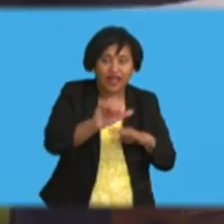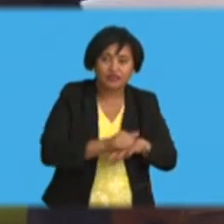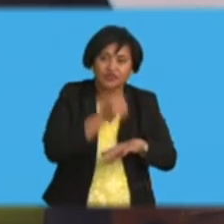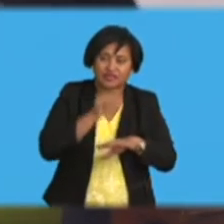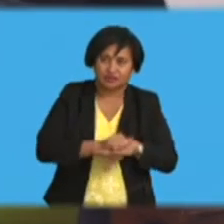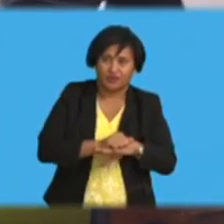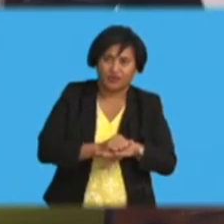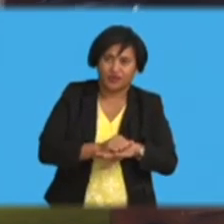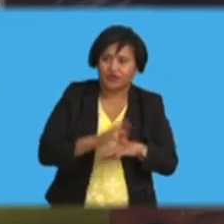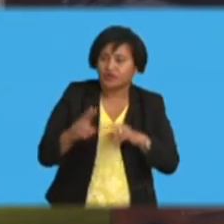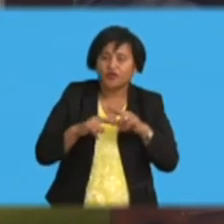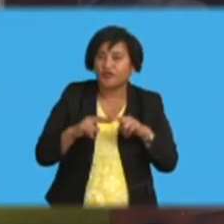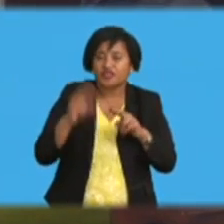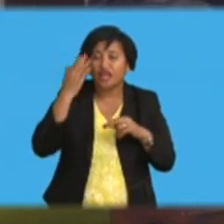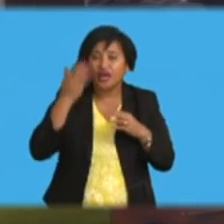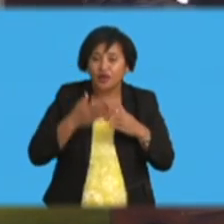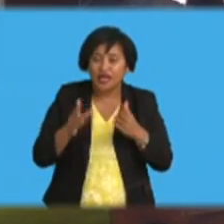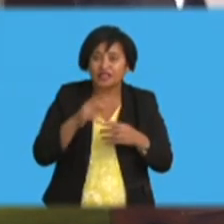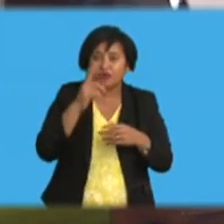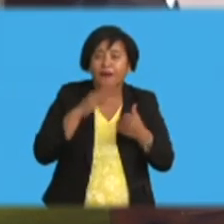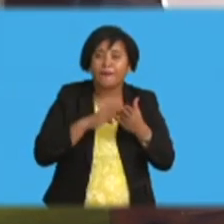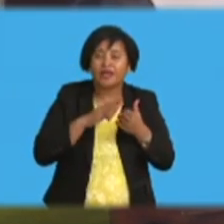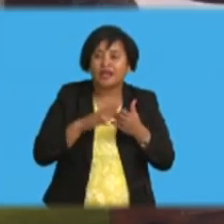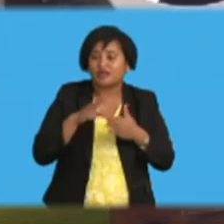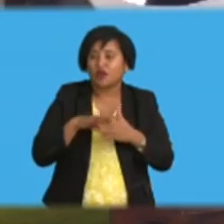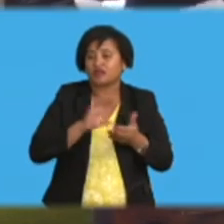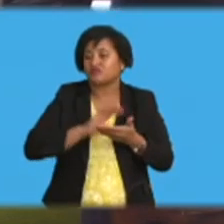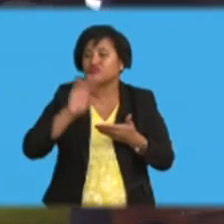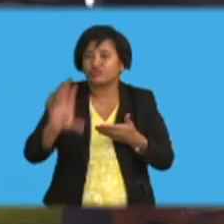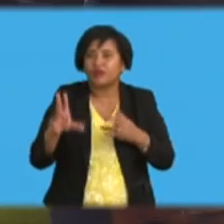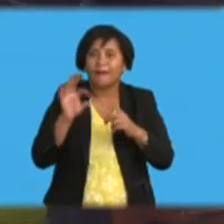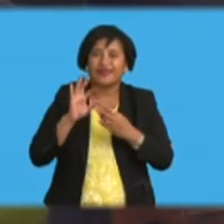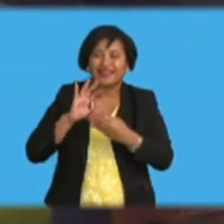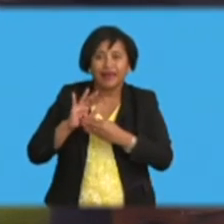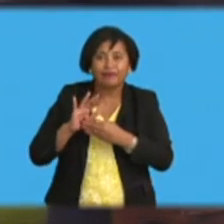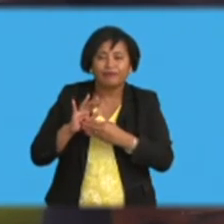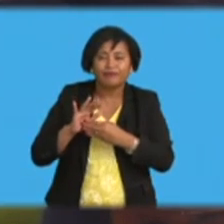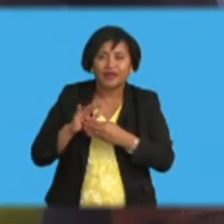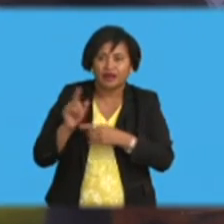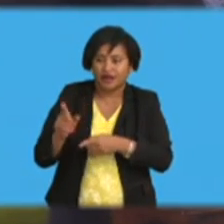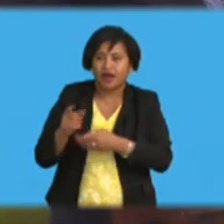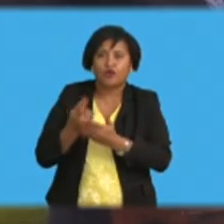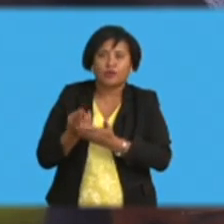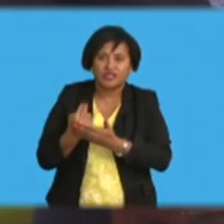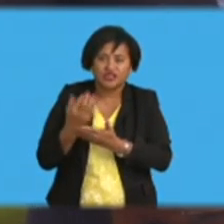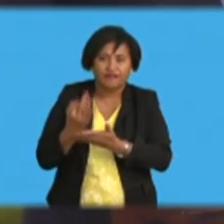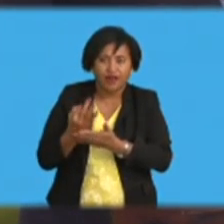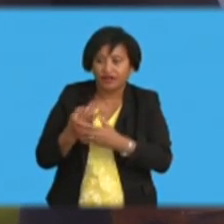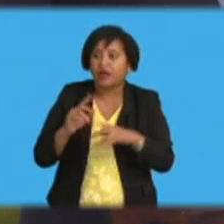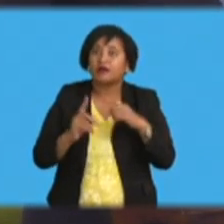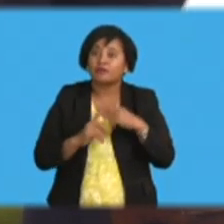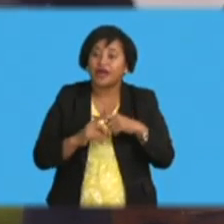responsibility, has given $1 million to the Prime Minister's Rehabilitation Fund. They also adopted the school after Cyclone Winston